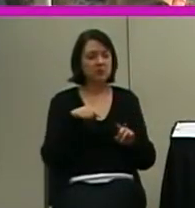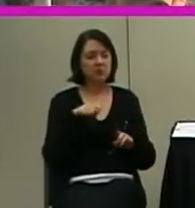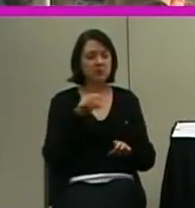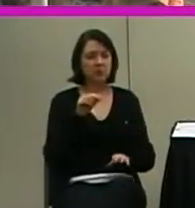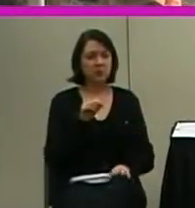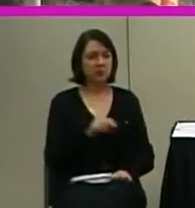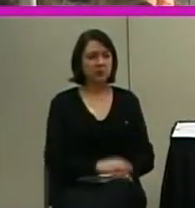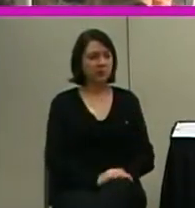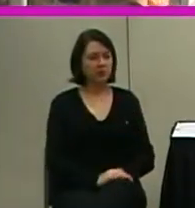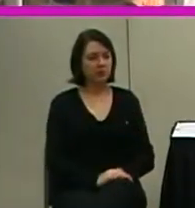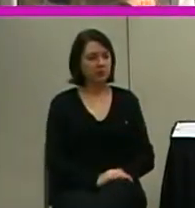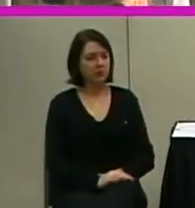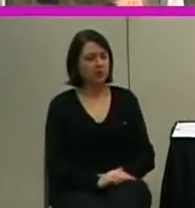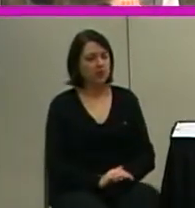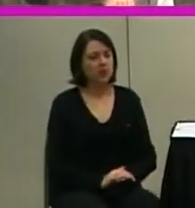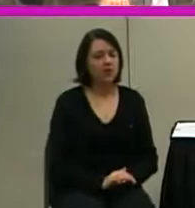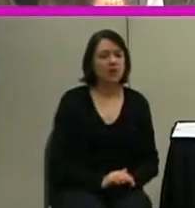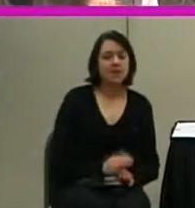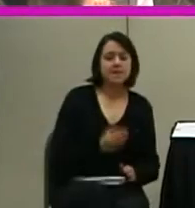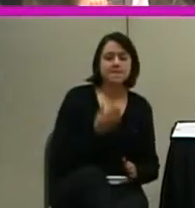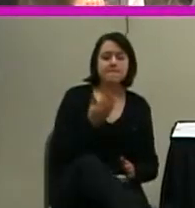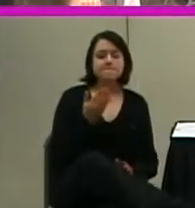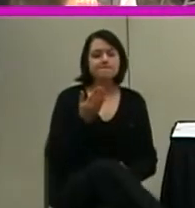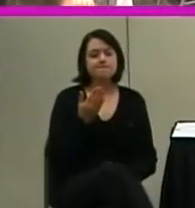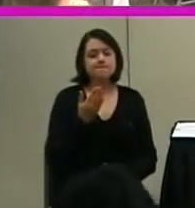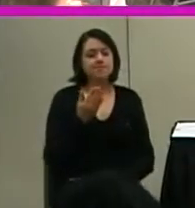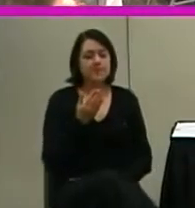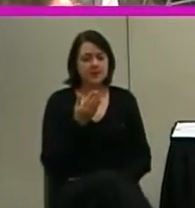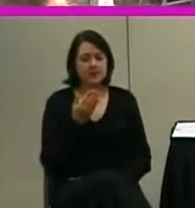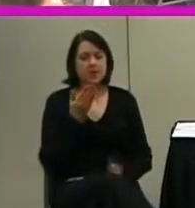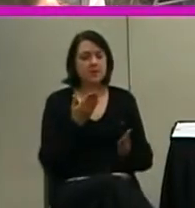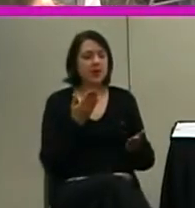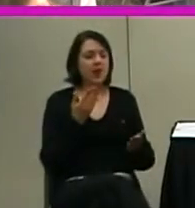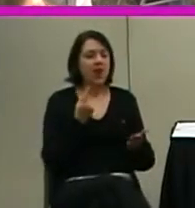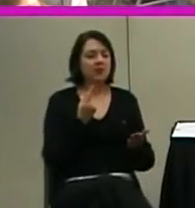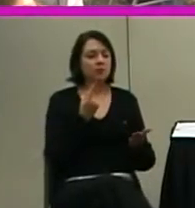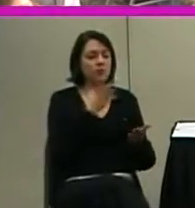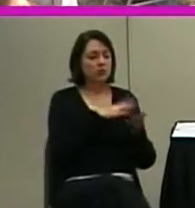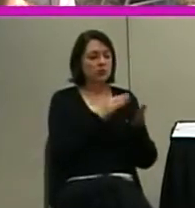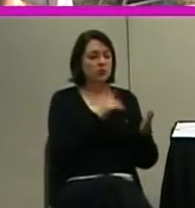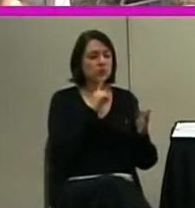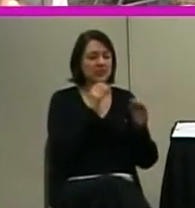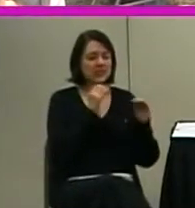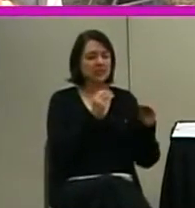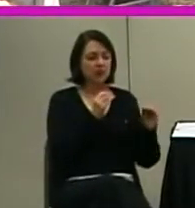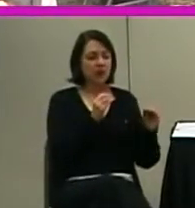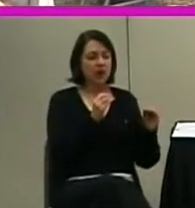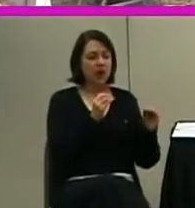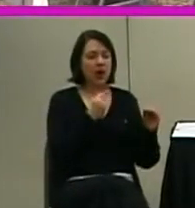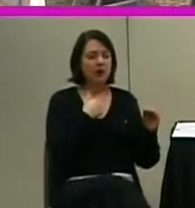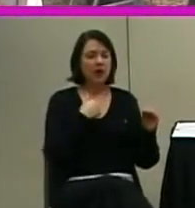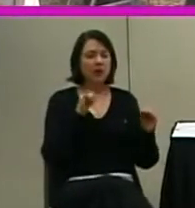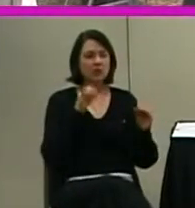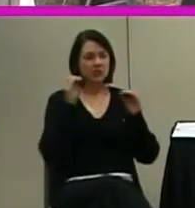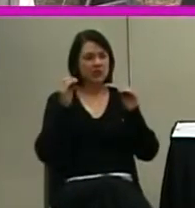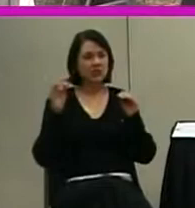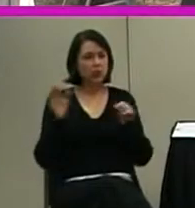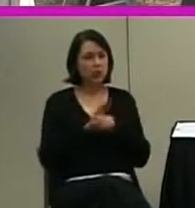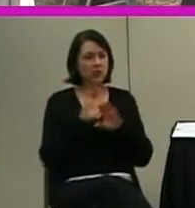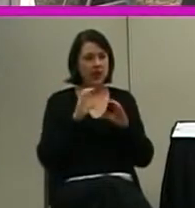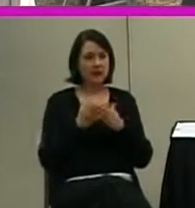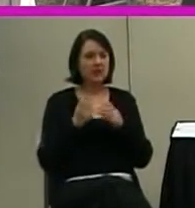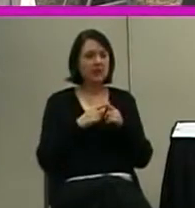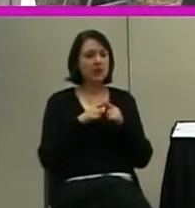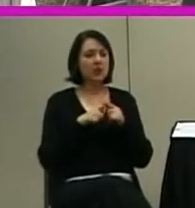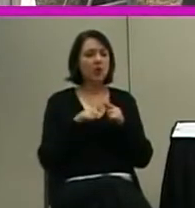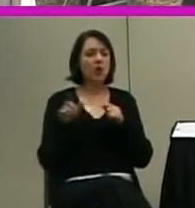doing that, then I would involve, even though I may have taken her and really taught her, I would also give that instruction to the whole class, and we would do it as a